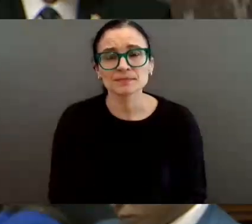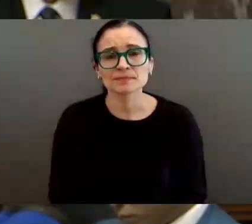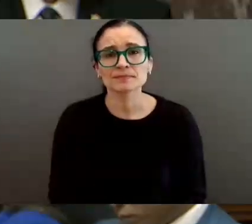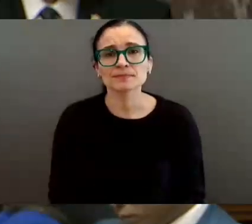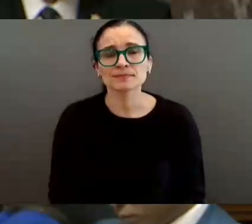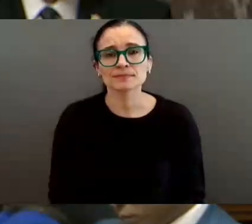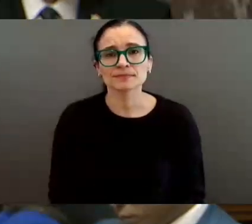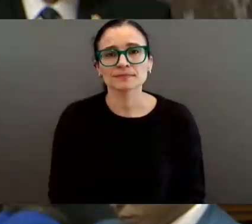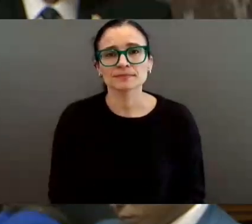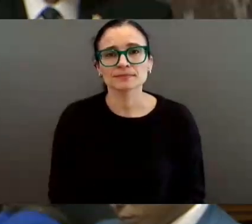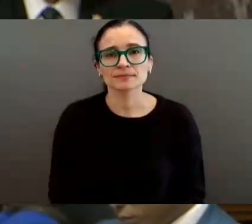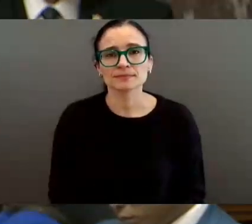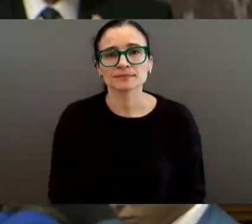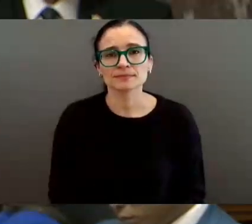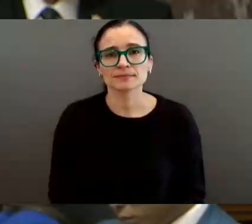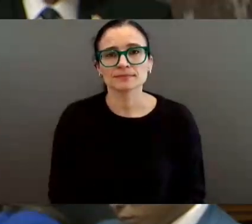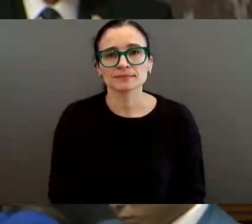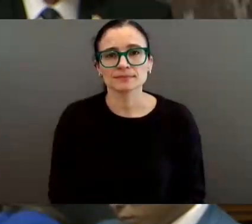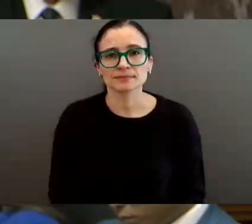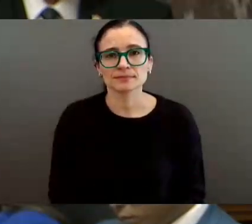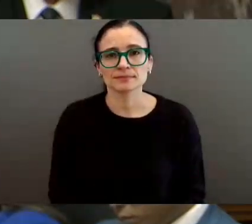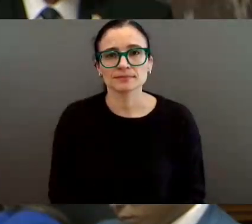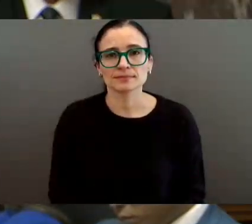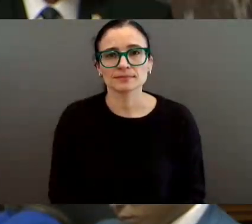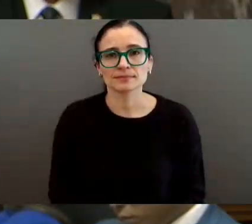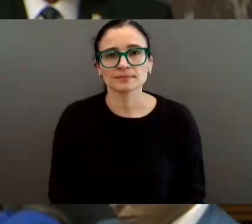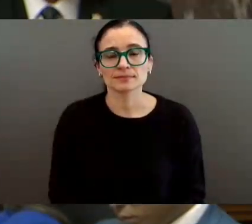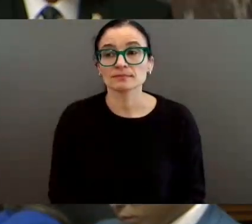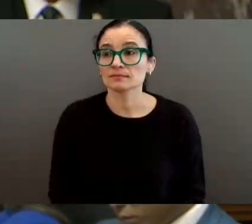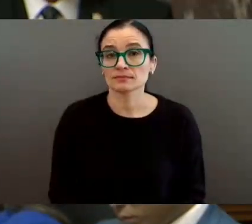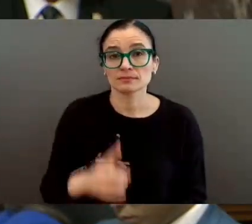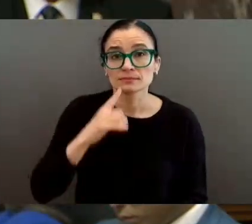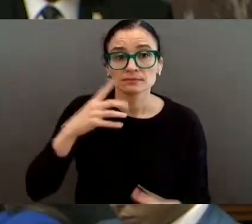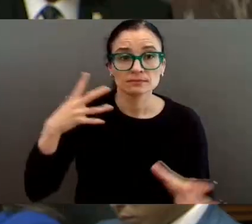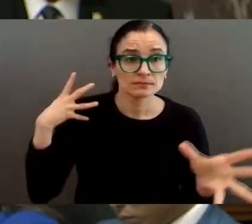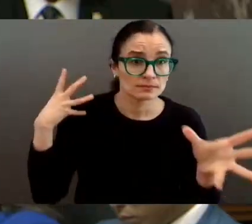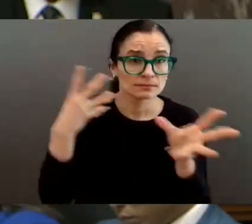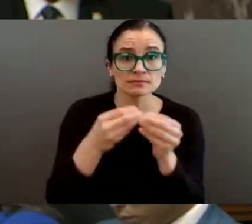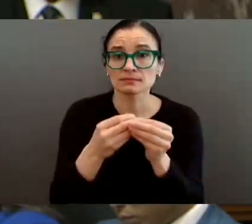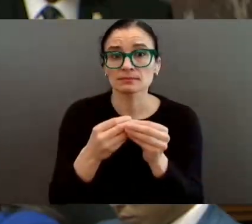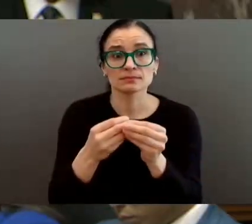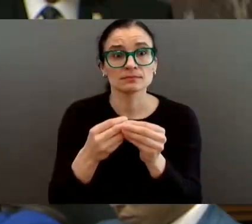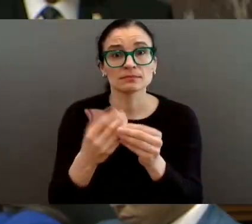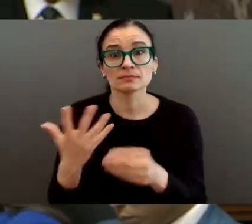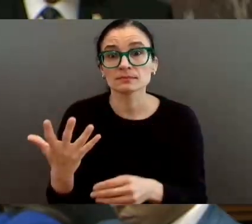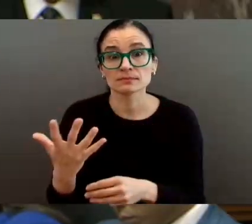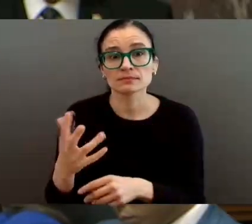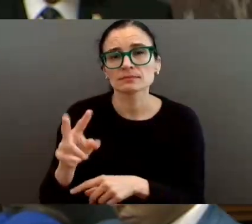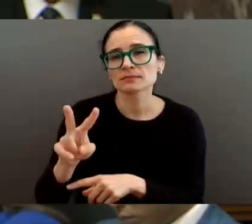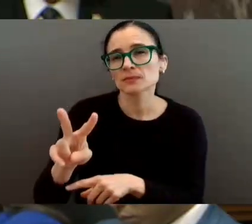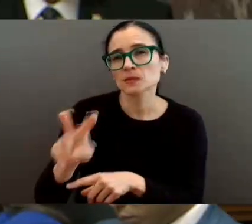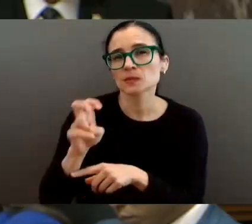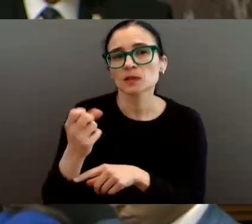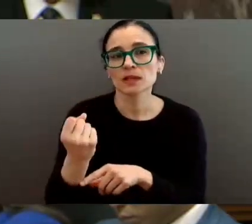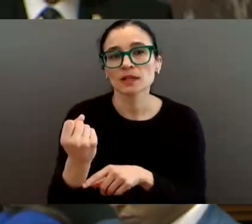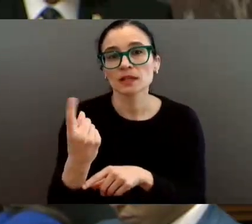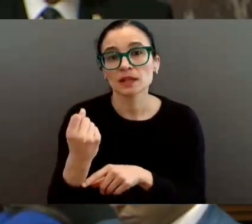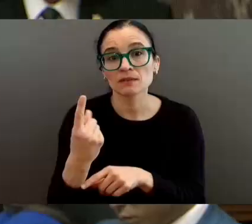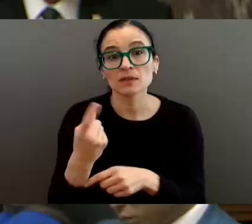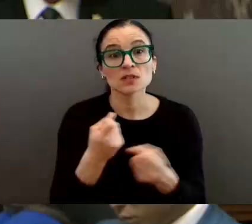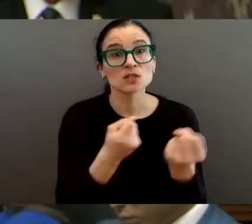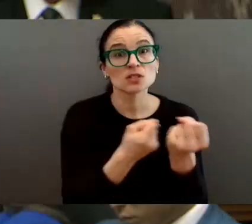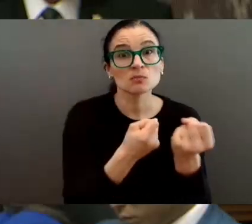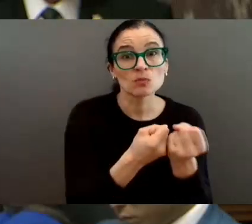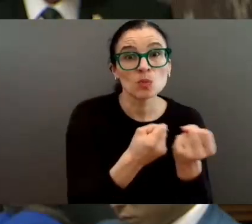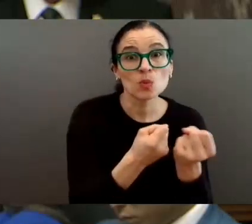so a combined 211 supportive homes and shelter spaces are underway or will be